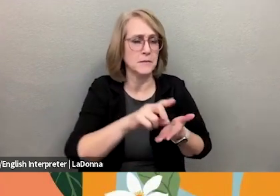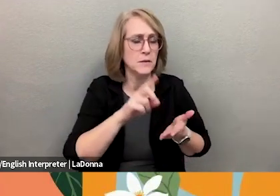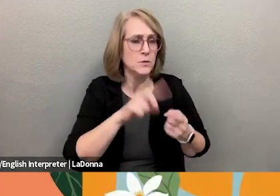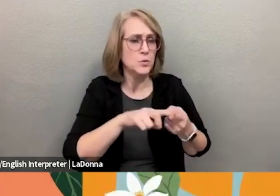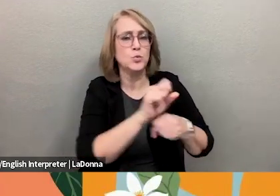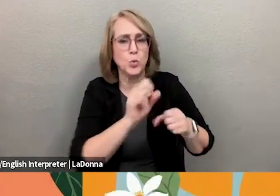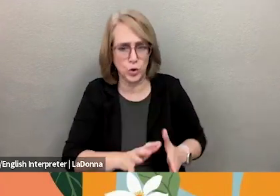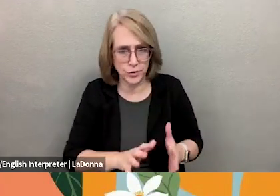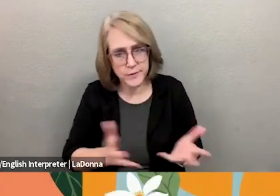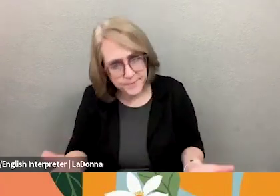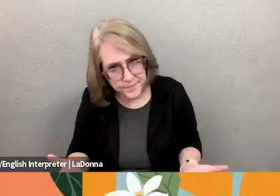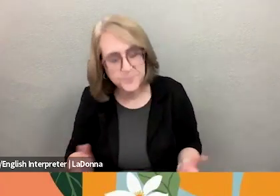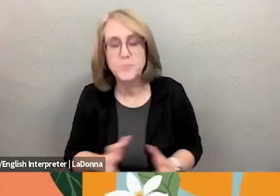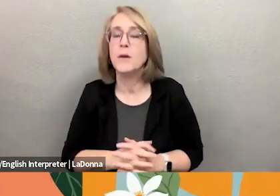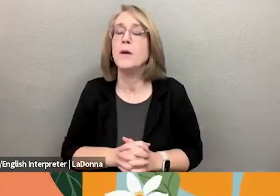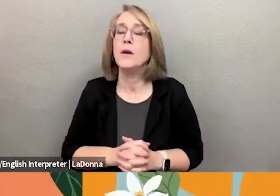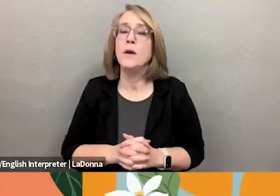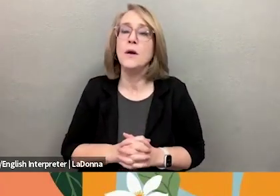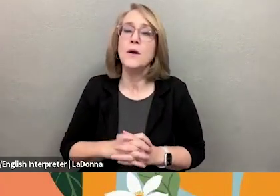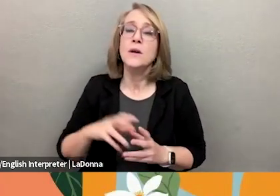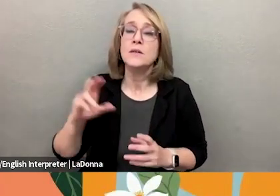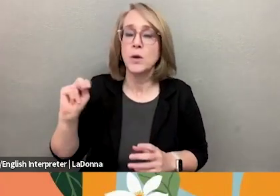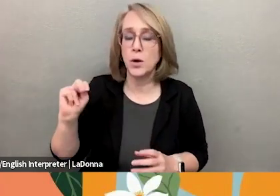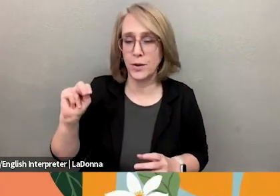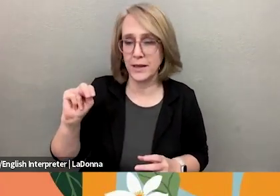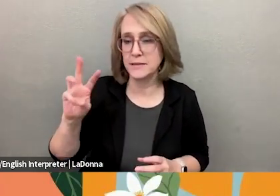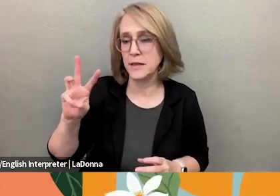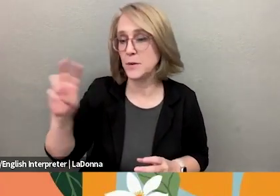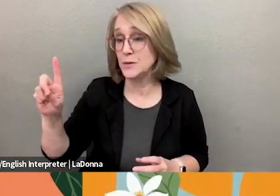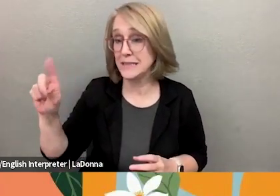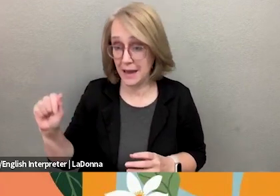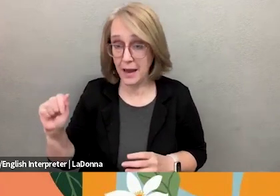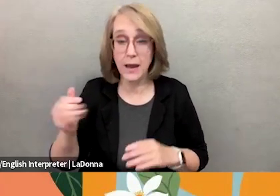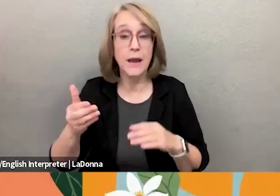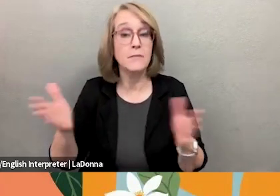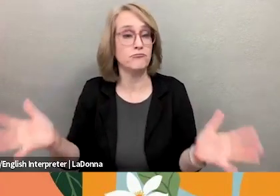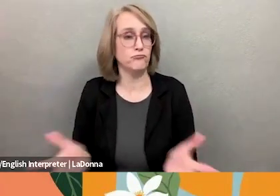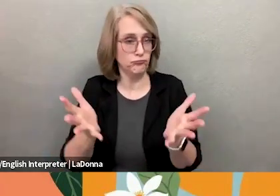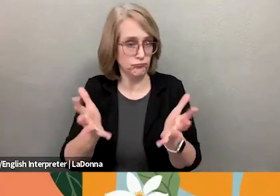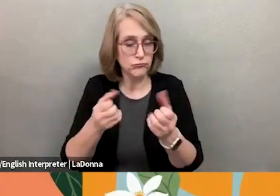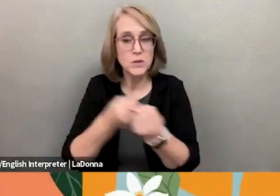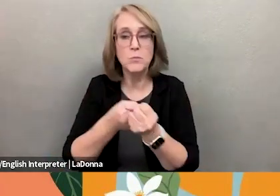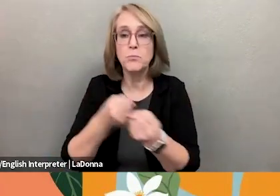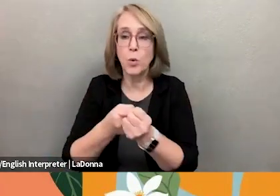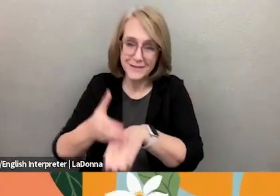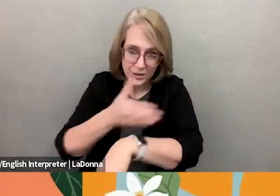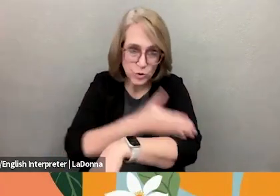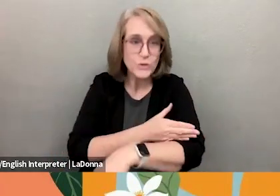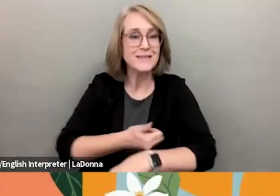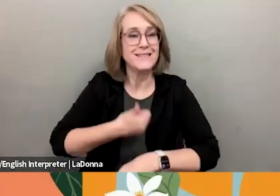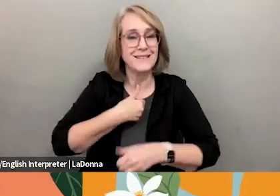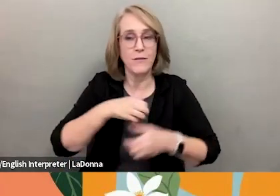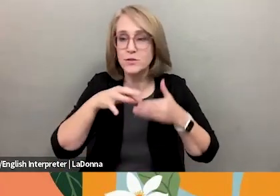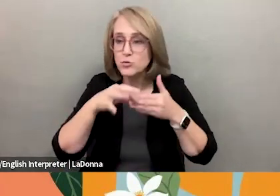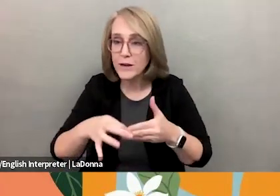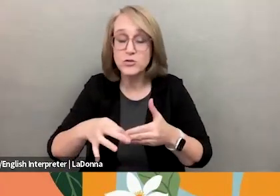NDWA supports increased self-direction, as well as what Robert referred to as worker registries that allow individuals